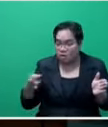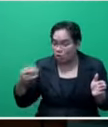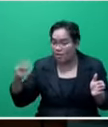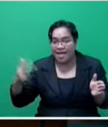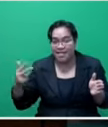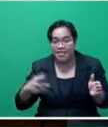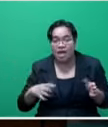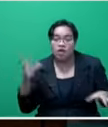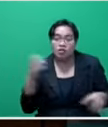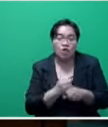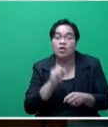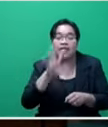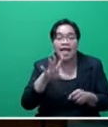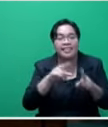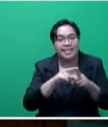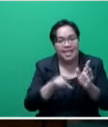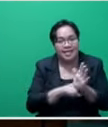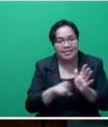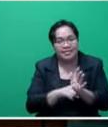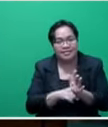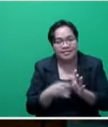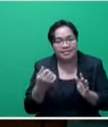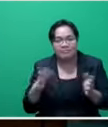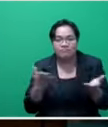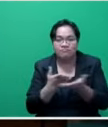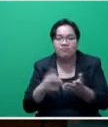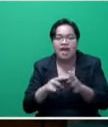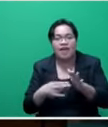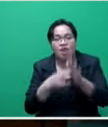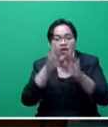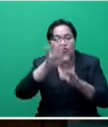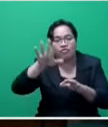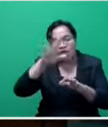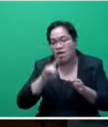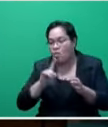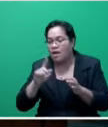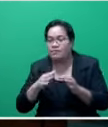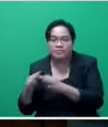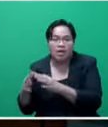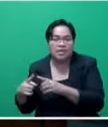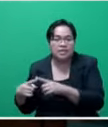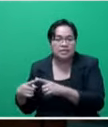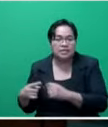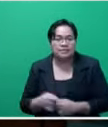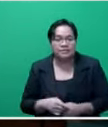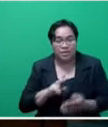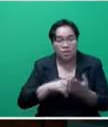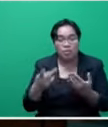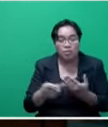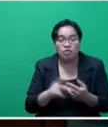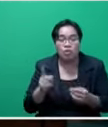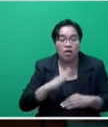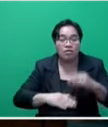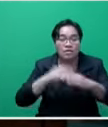total of 10 DRR projects were implemented in the Northern Division and 1 in the Eastern Division. These DRR projects include the